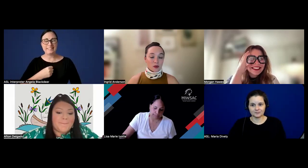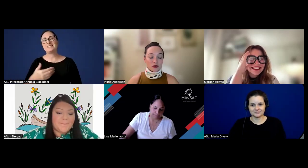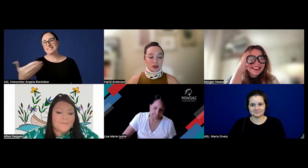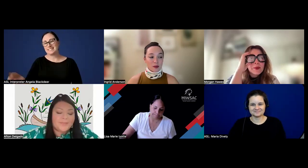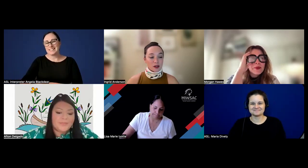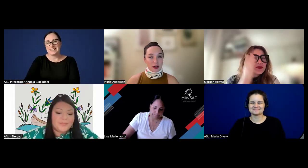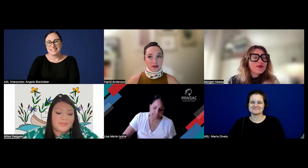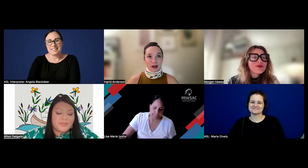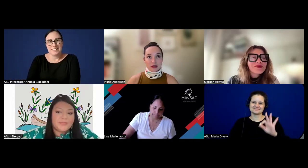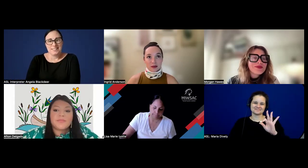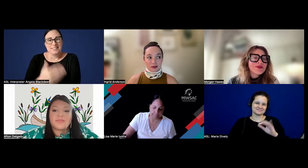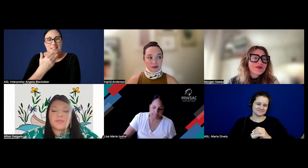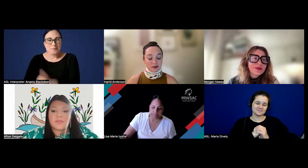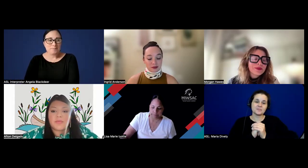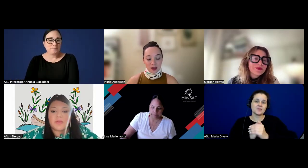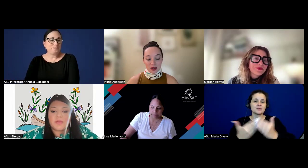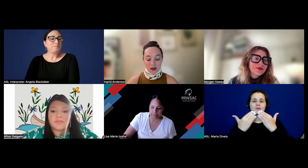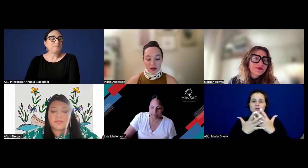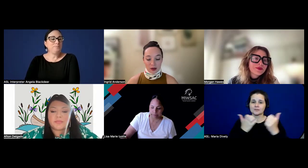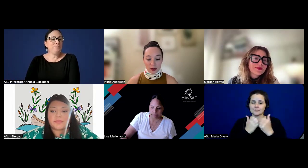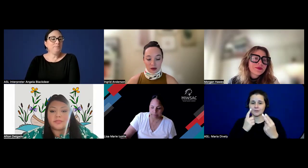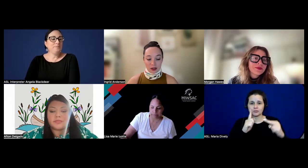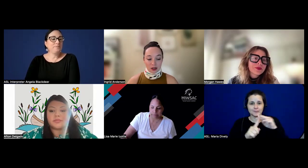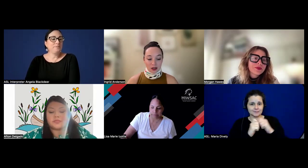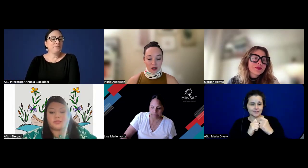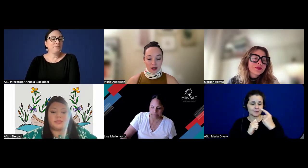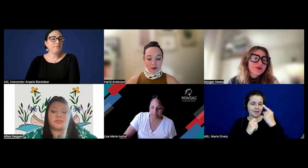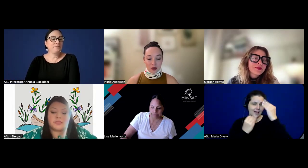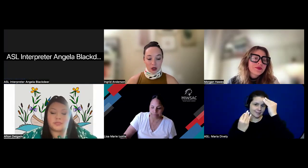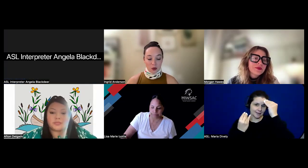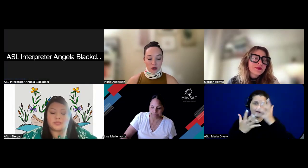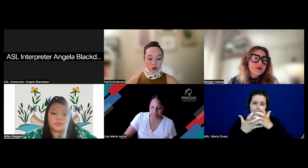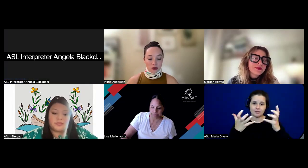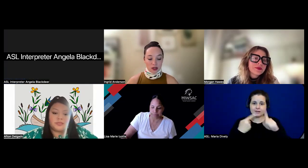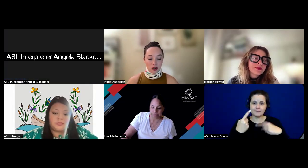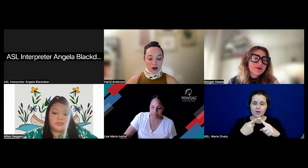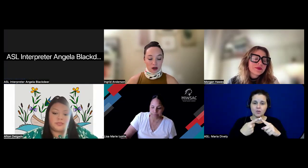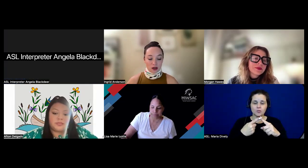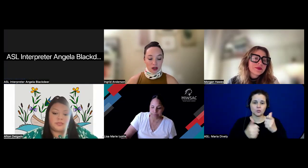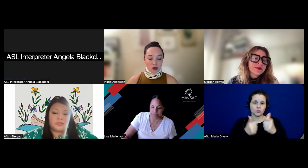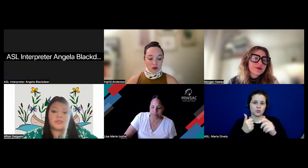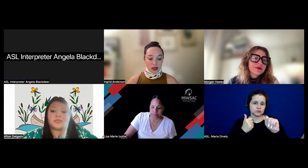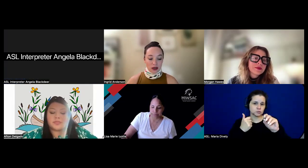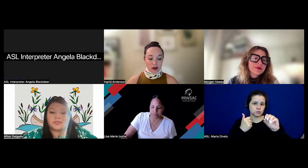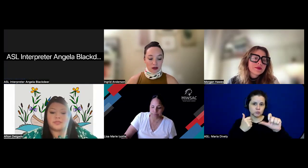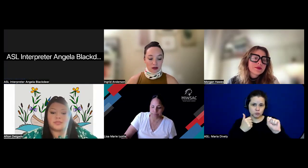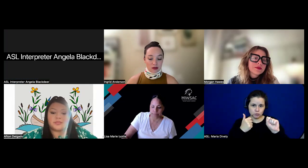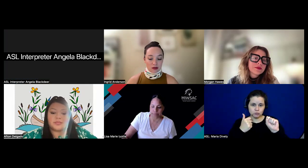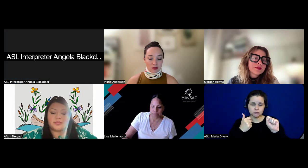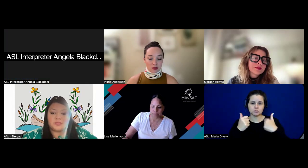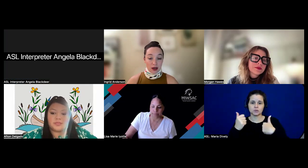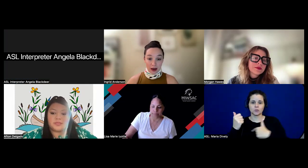Thank you so much for that perspective, Afton. I think a lot about, what tools are